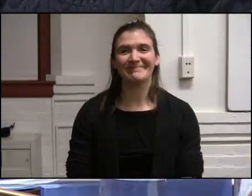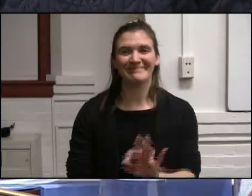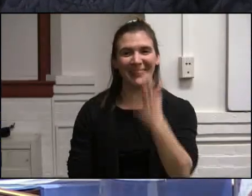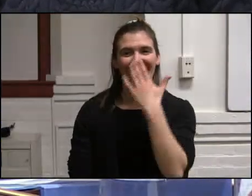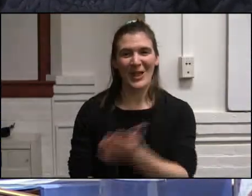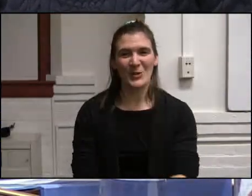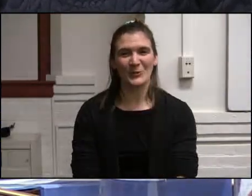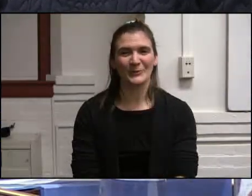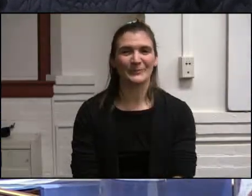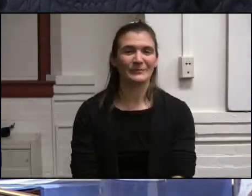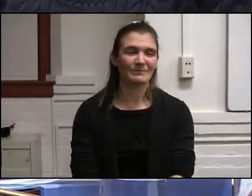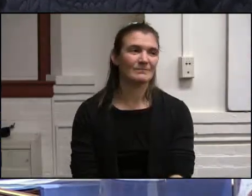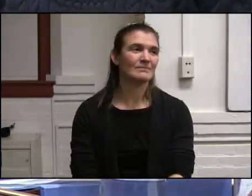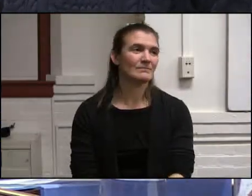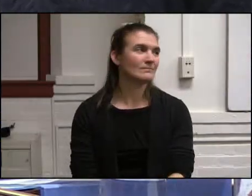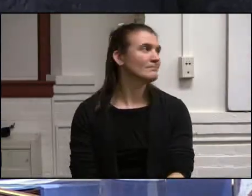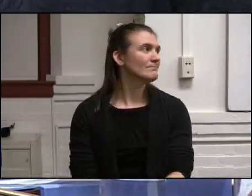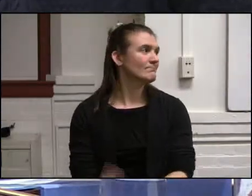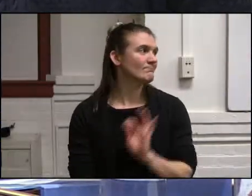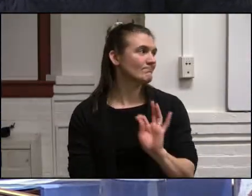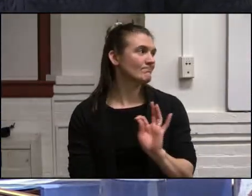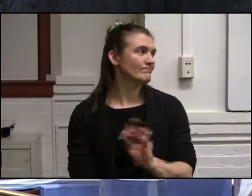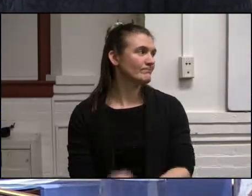Thank you. Thank you.